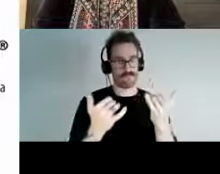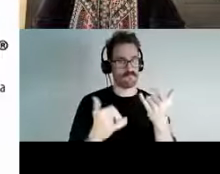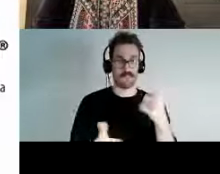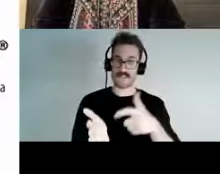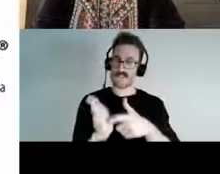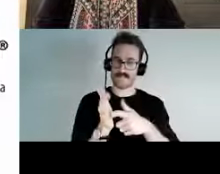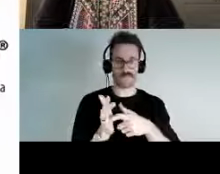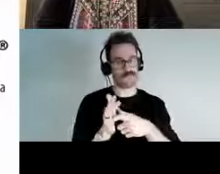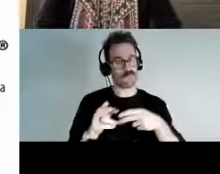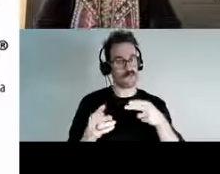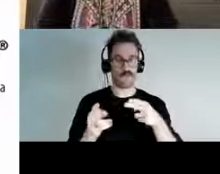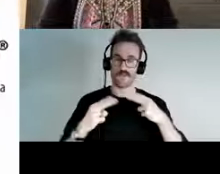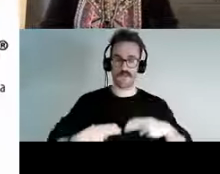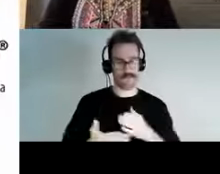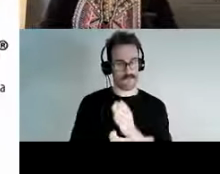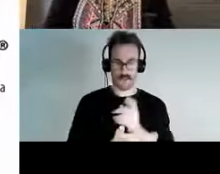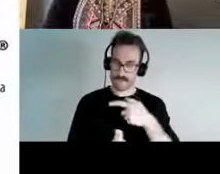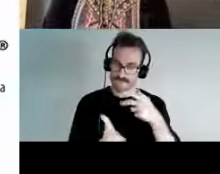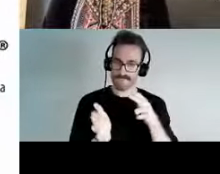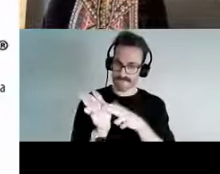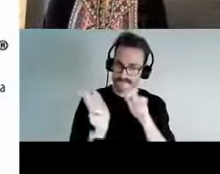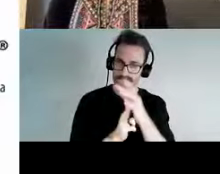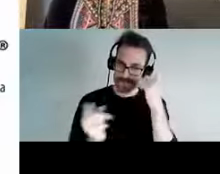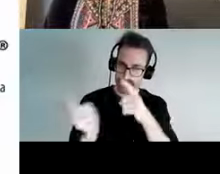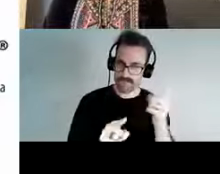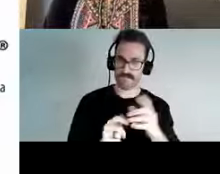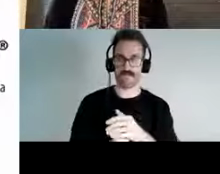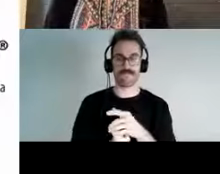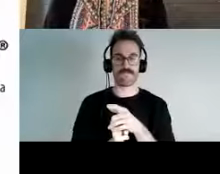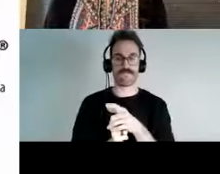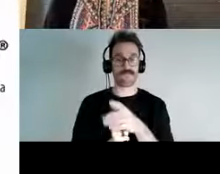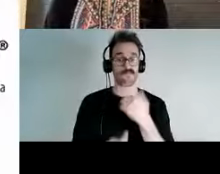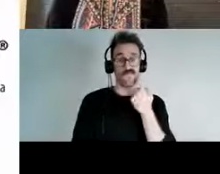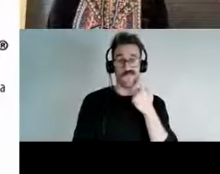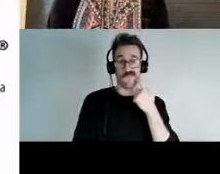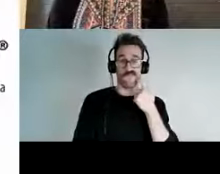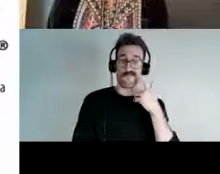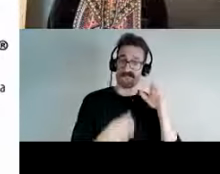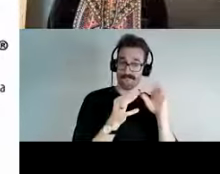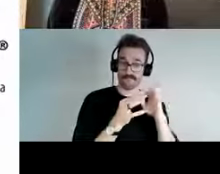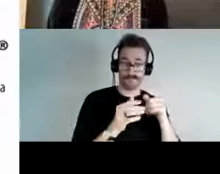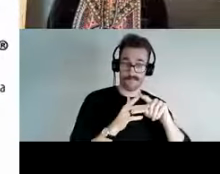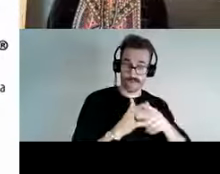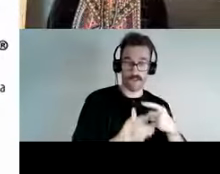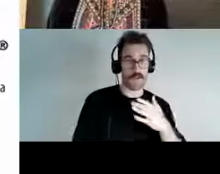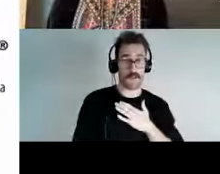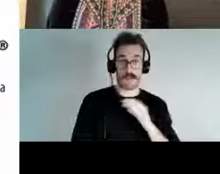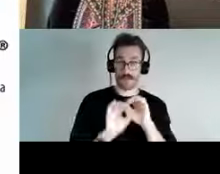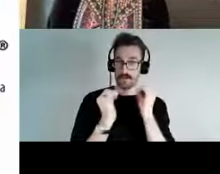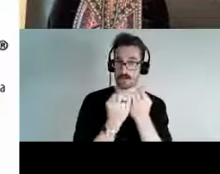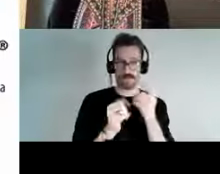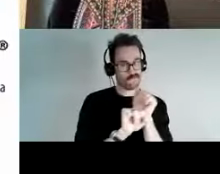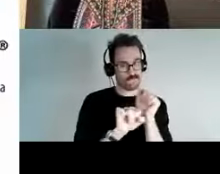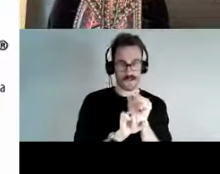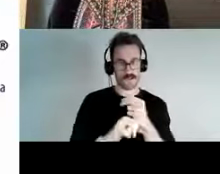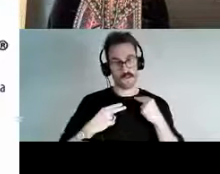the rights of older persons. As I mentioned at the beginning, my organization has been working for a convention on the rights of older persons, both